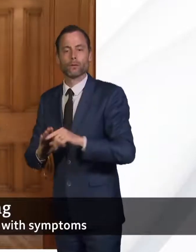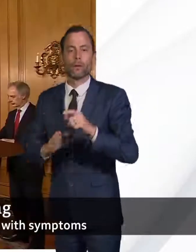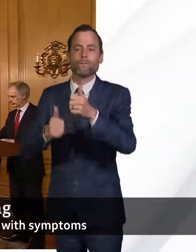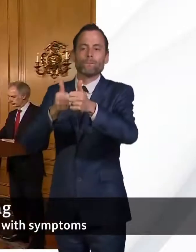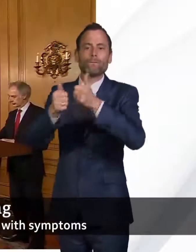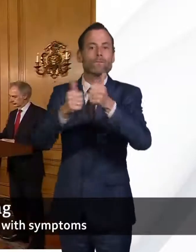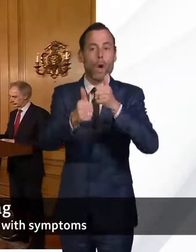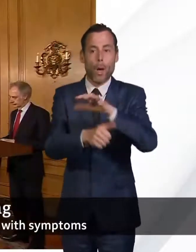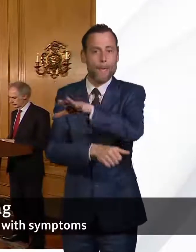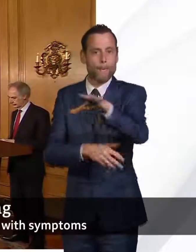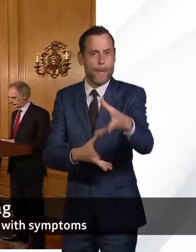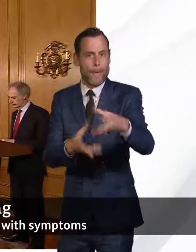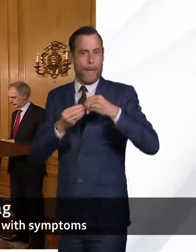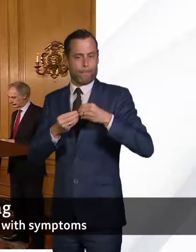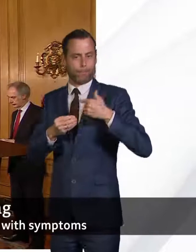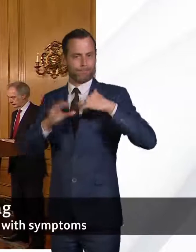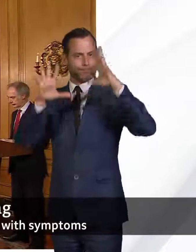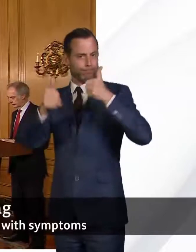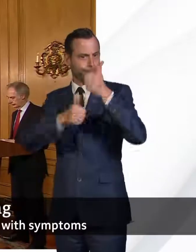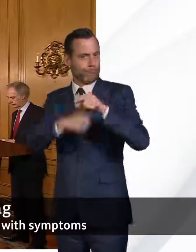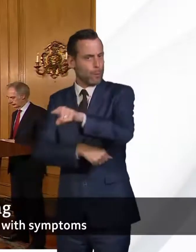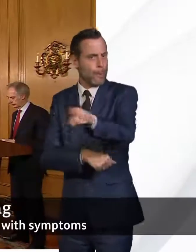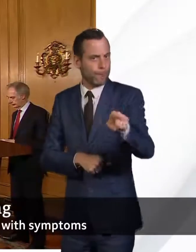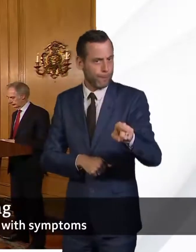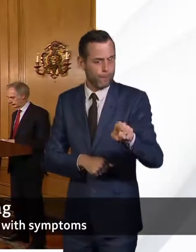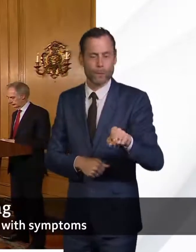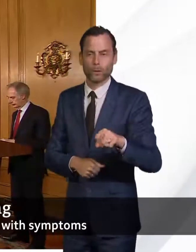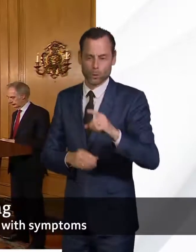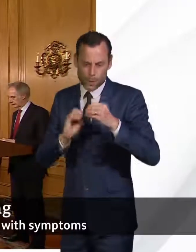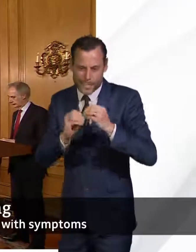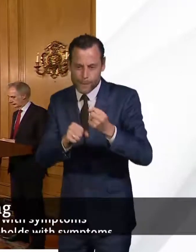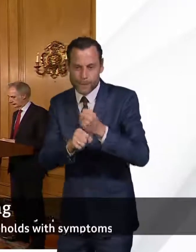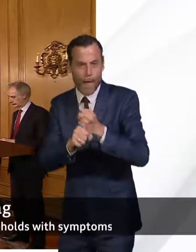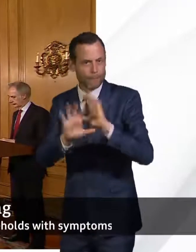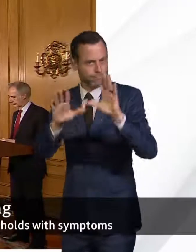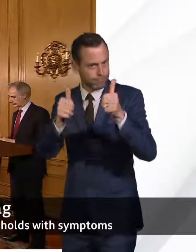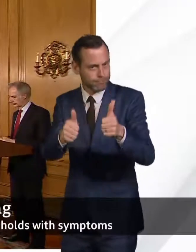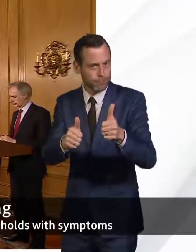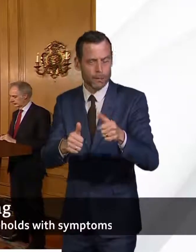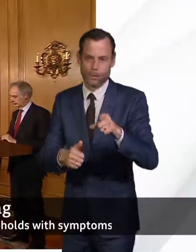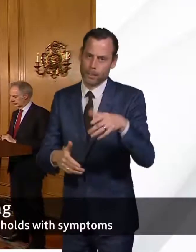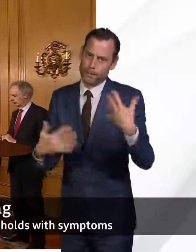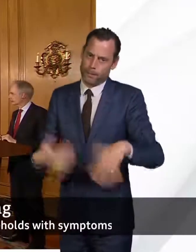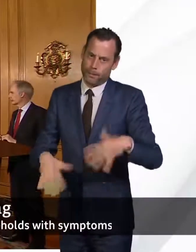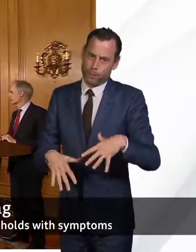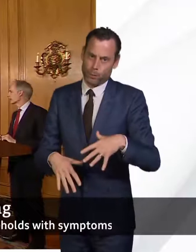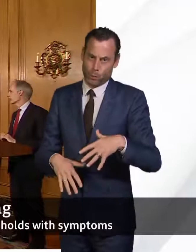challenge and everybody who participated in it. They've done an amazing